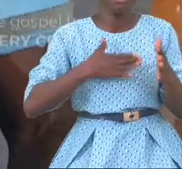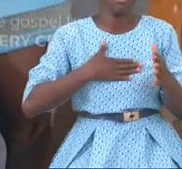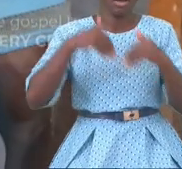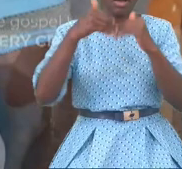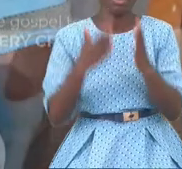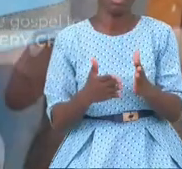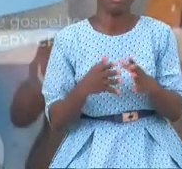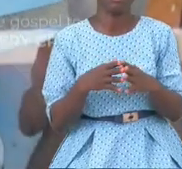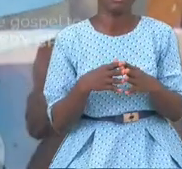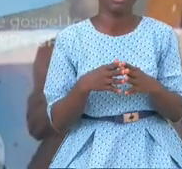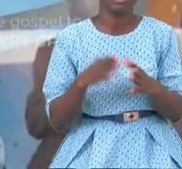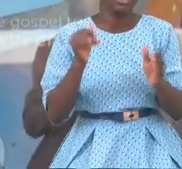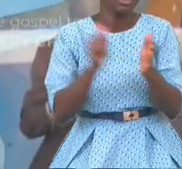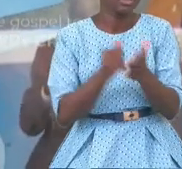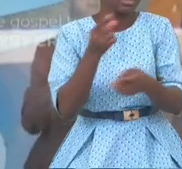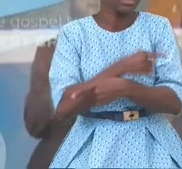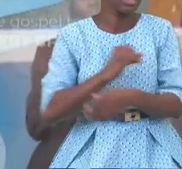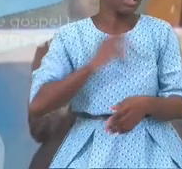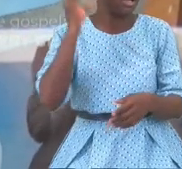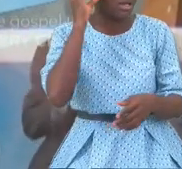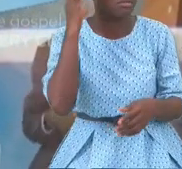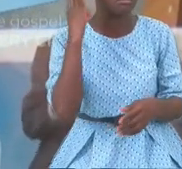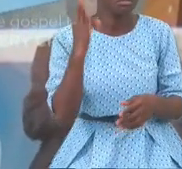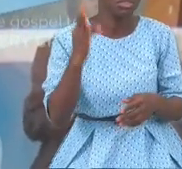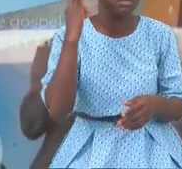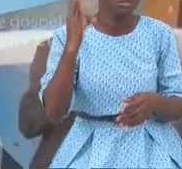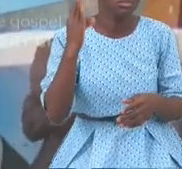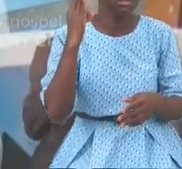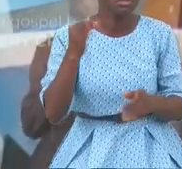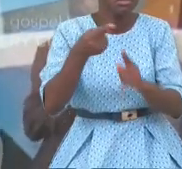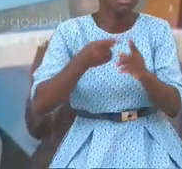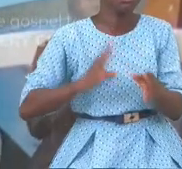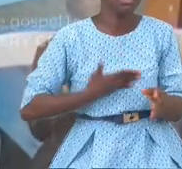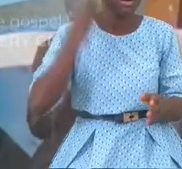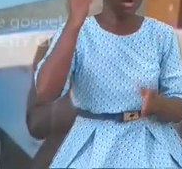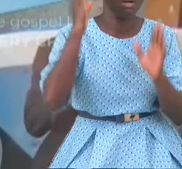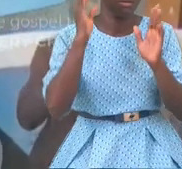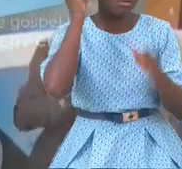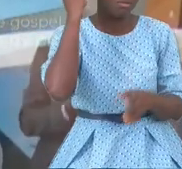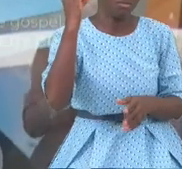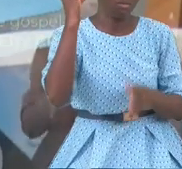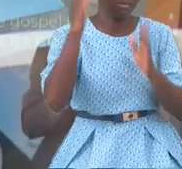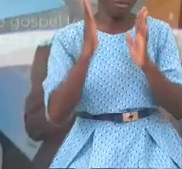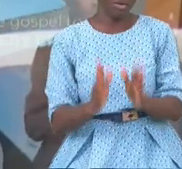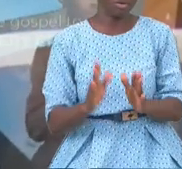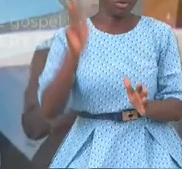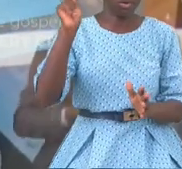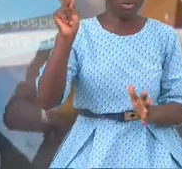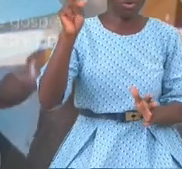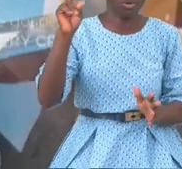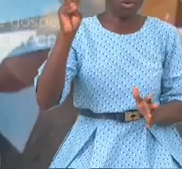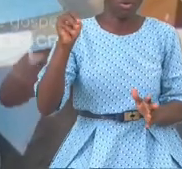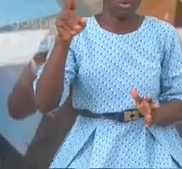Kumuyi, preaching the word of God. He mentioned that anywhere you have problem, you should